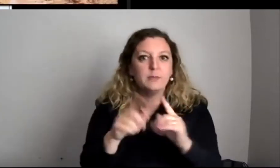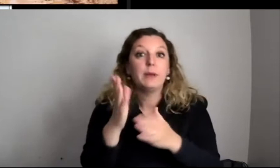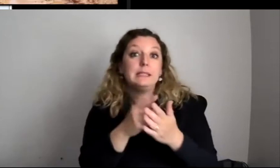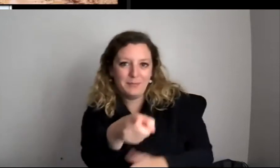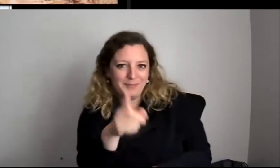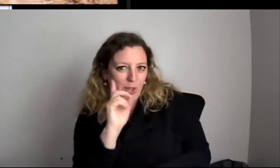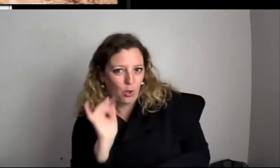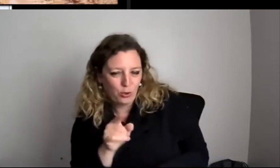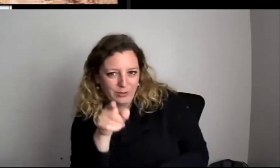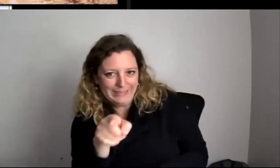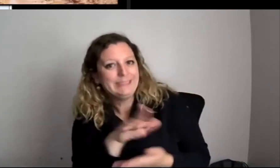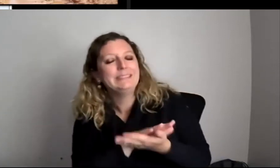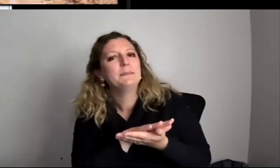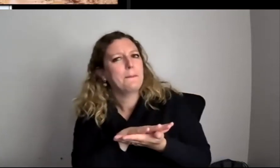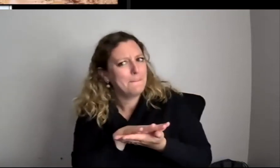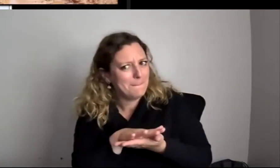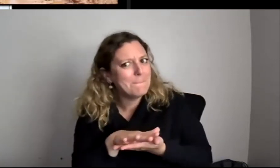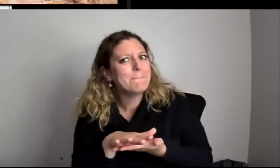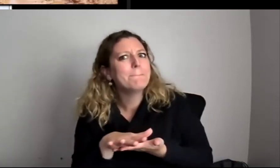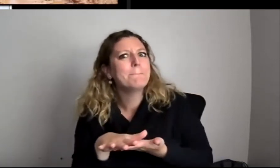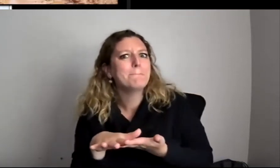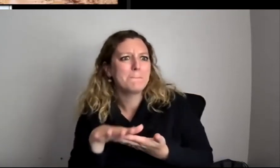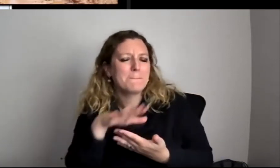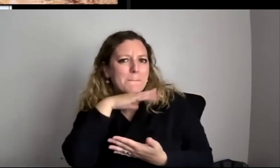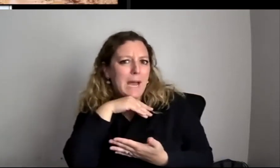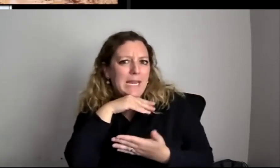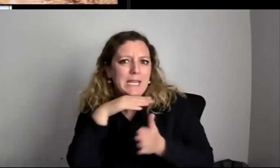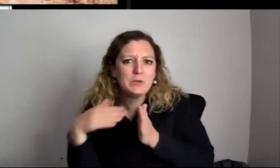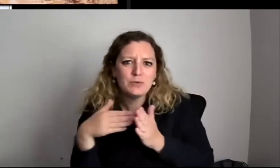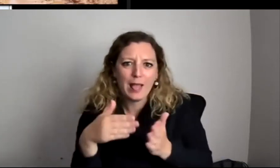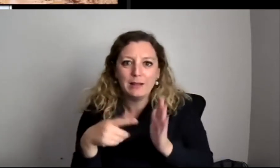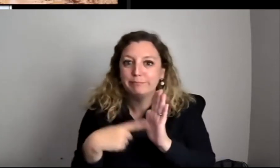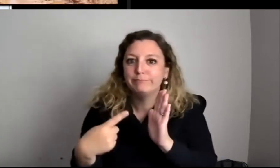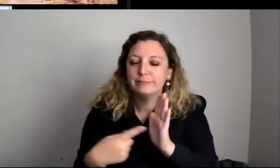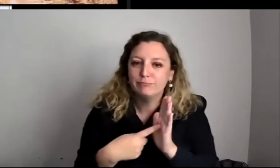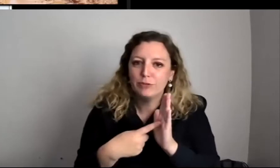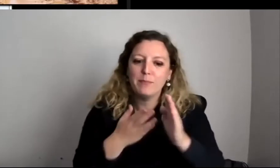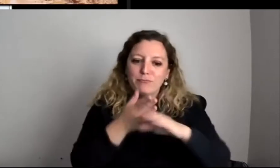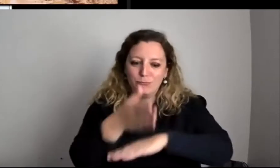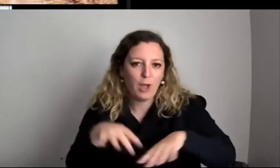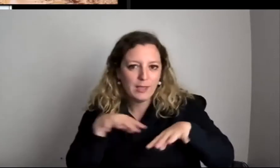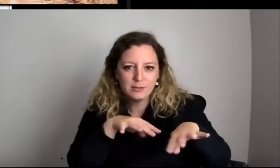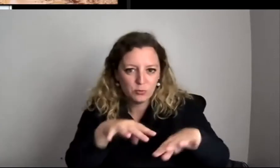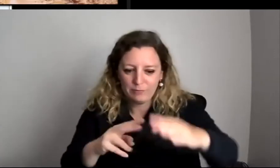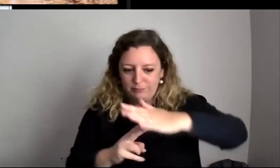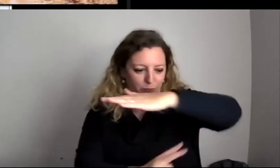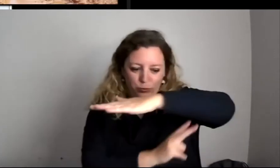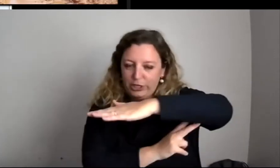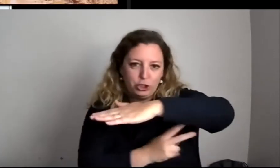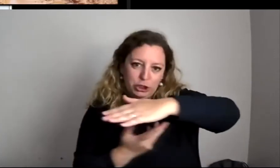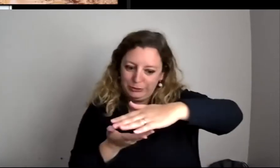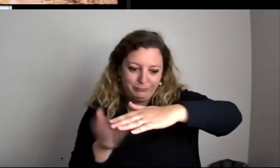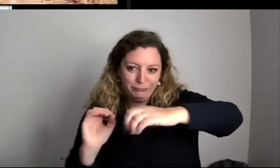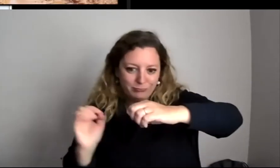look like. So these nice, muddy trails. Sometimes you've got to cross a river. The bridges aren't always